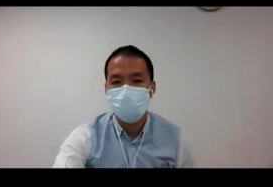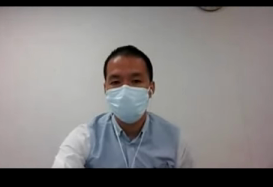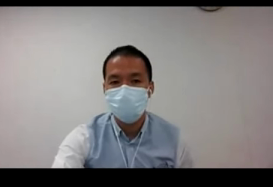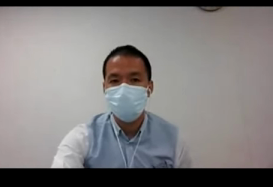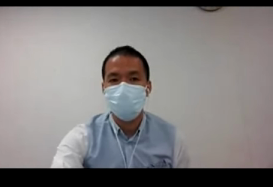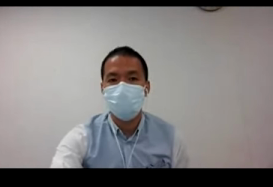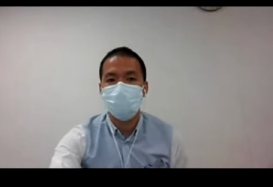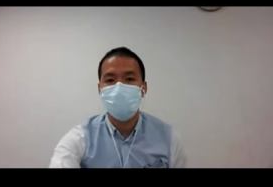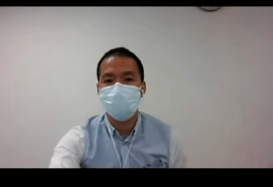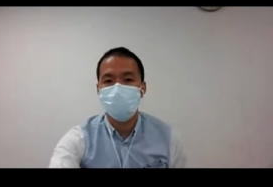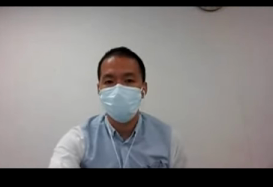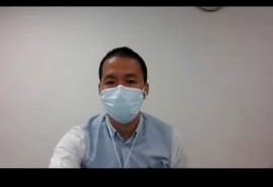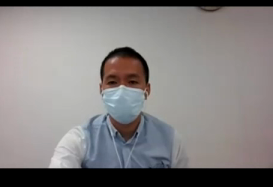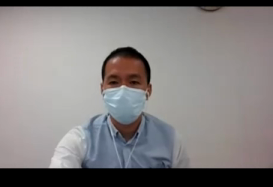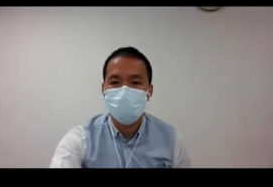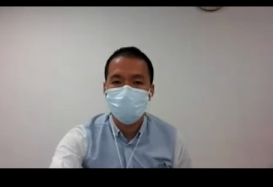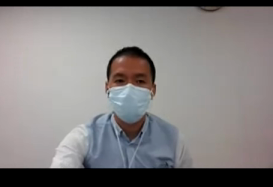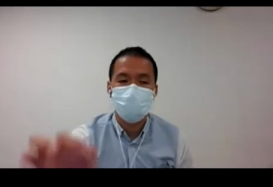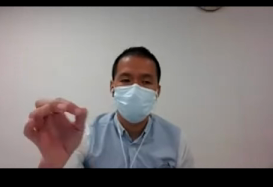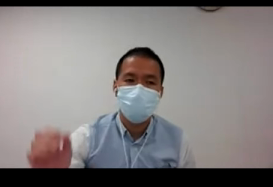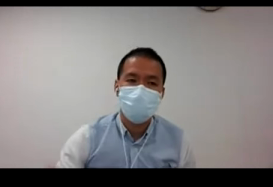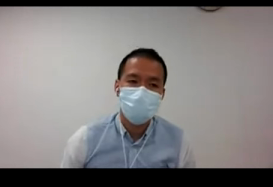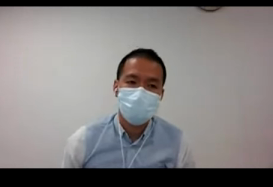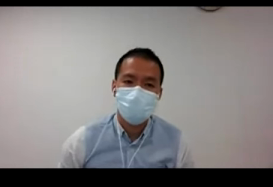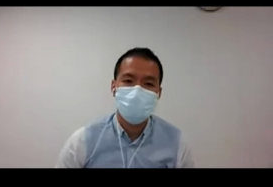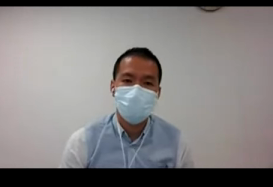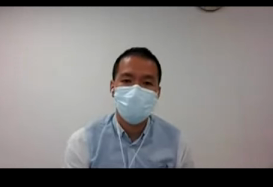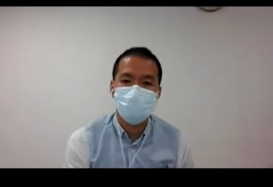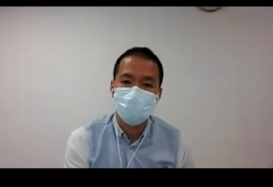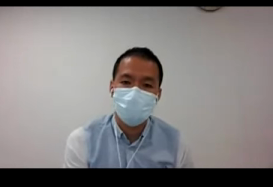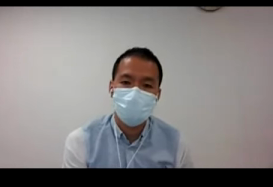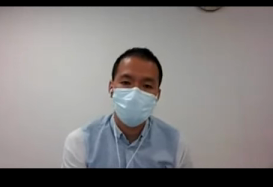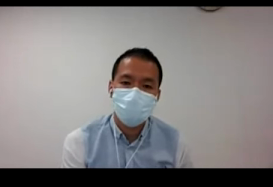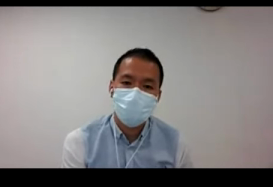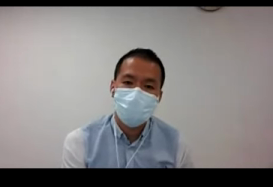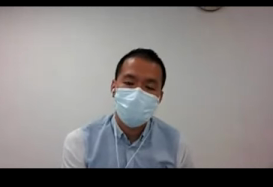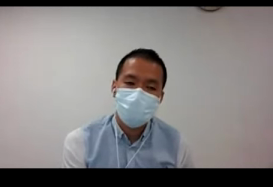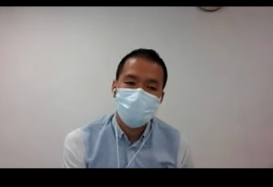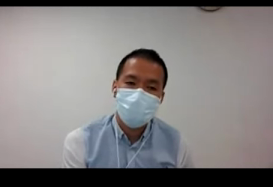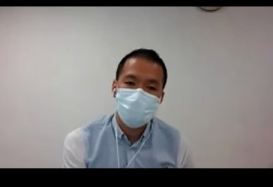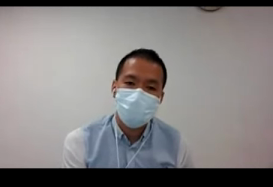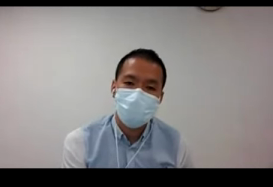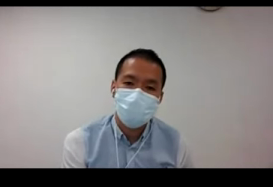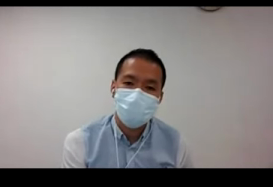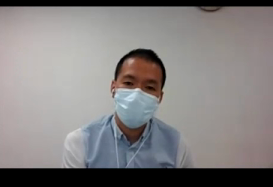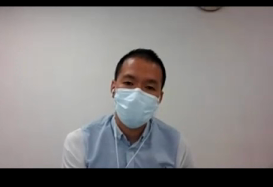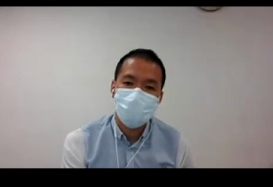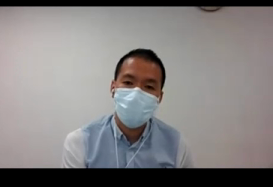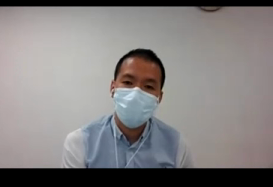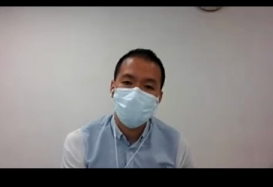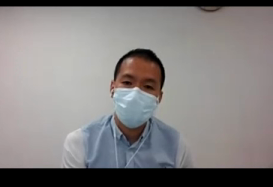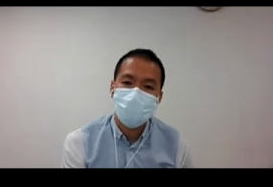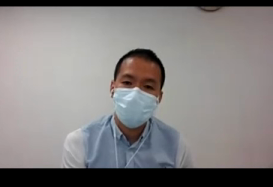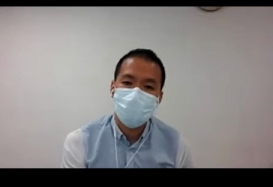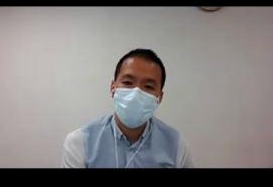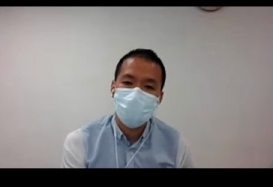position in headquarters, and so I need to speak from the WHO lens. But I will certainly be making a lot of reference to my previous